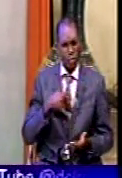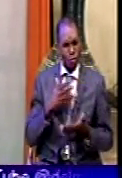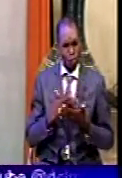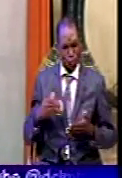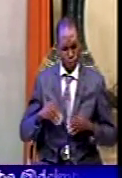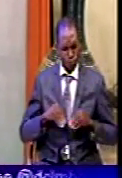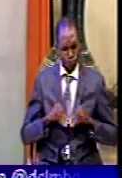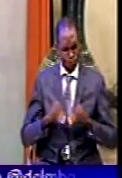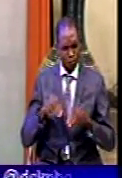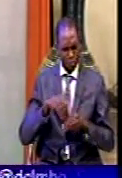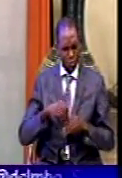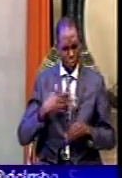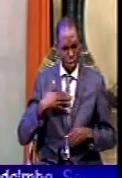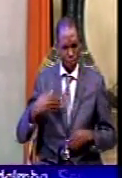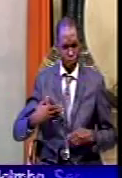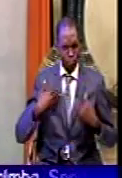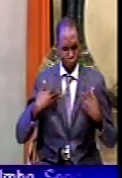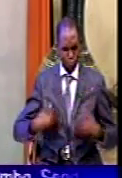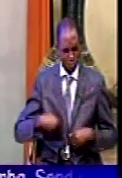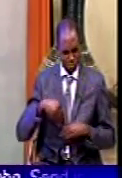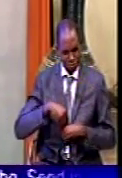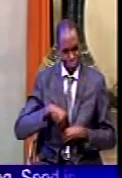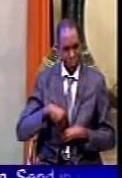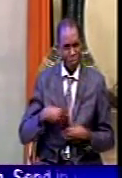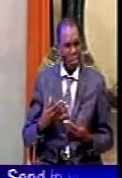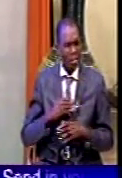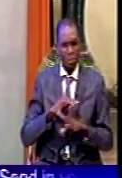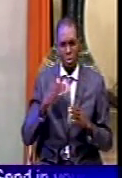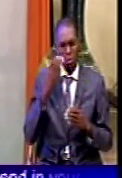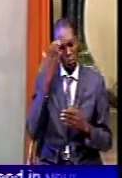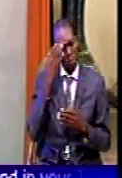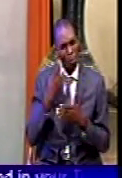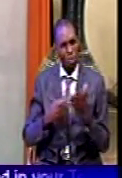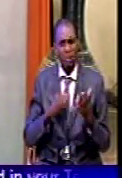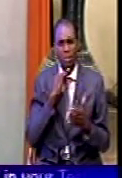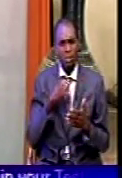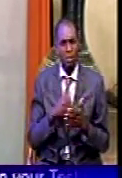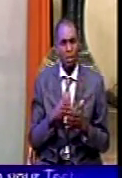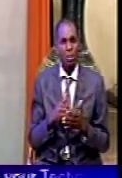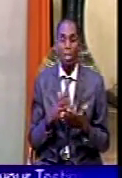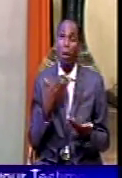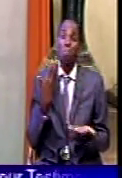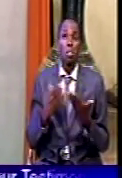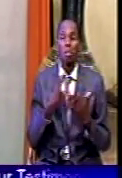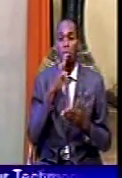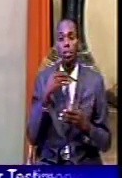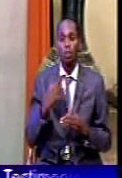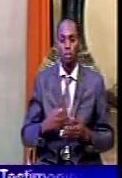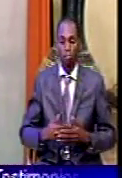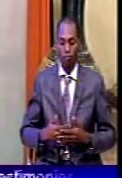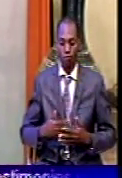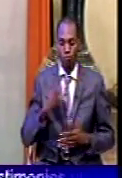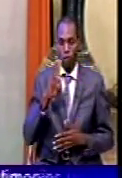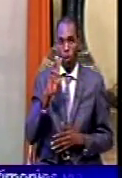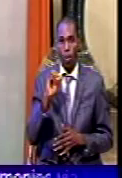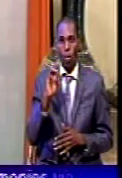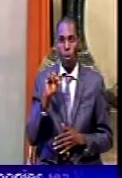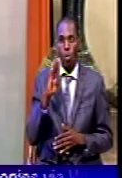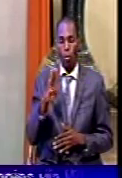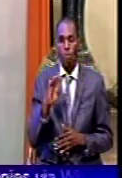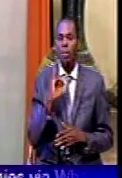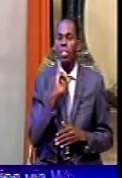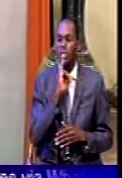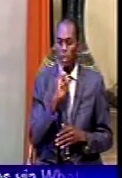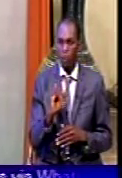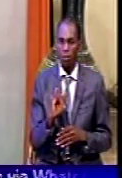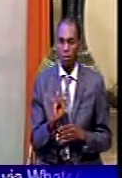the scan said, since it's CS, that she will not put the radiation too much because of my condition, that I should allow it after a while, I